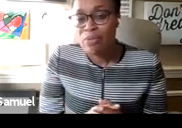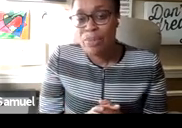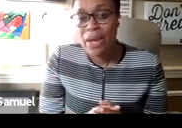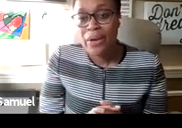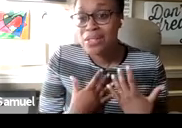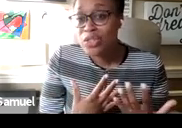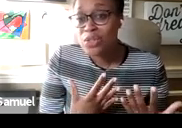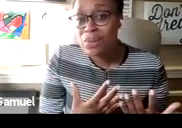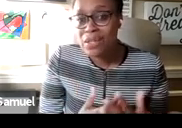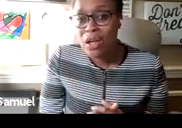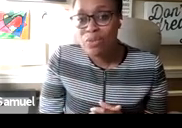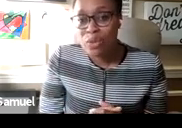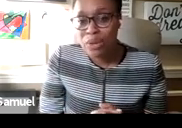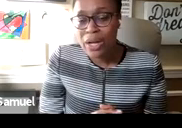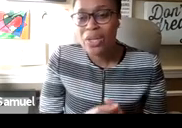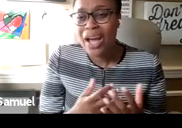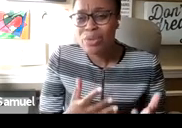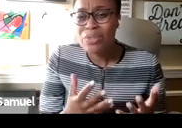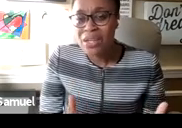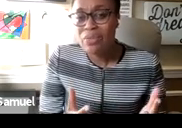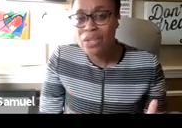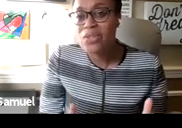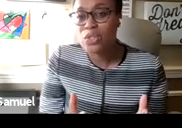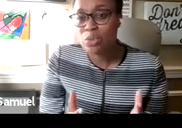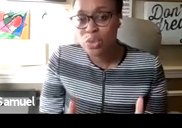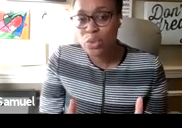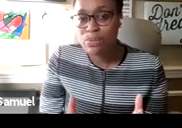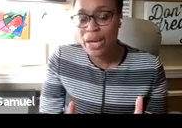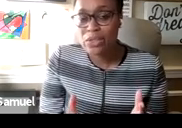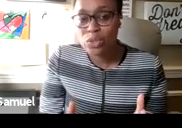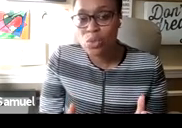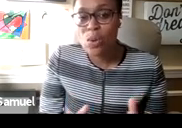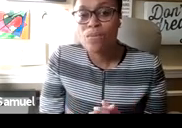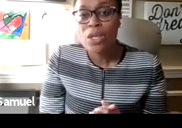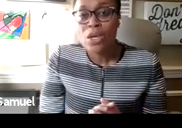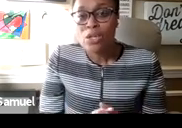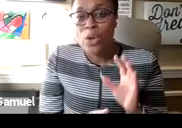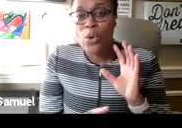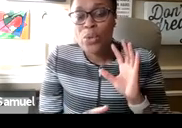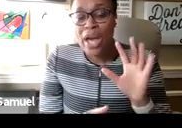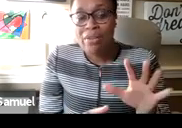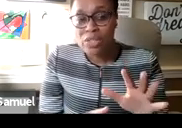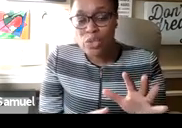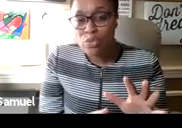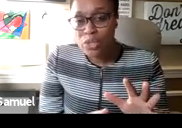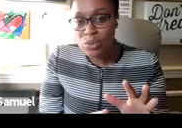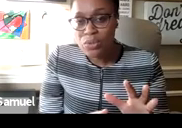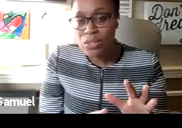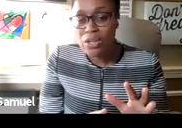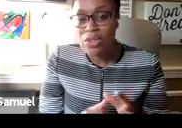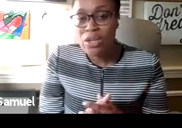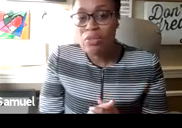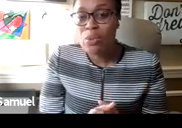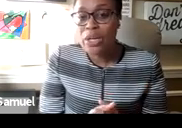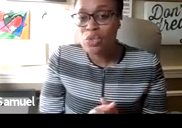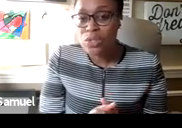concern from parents such as myself around how safe is it to return back to school. So we have these 2